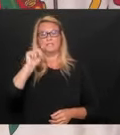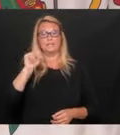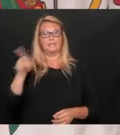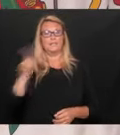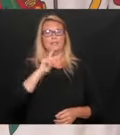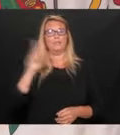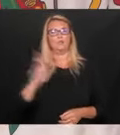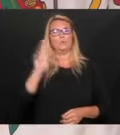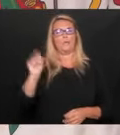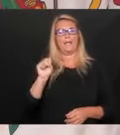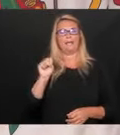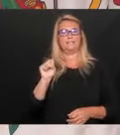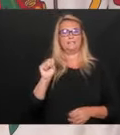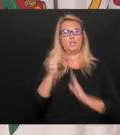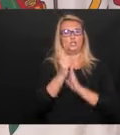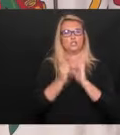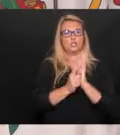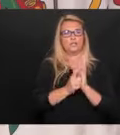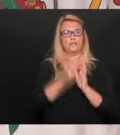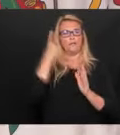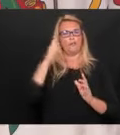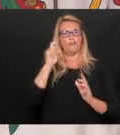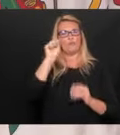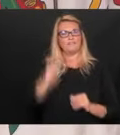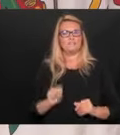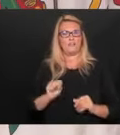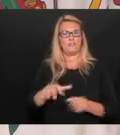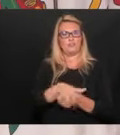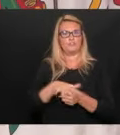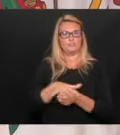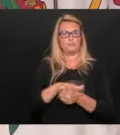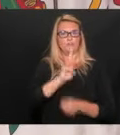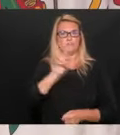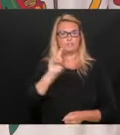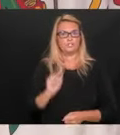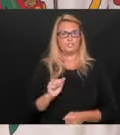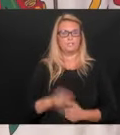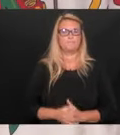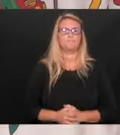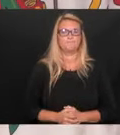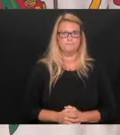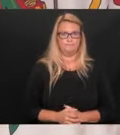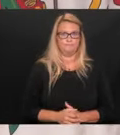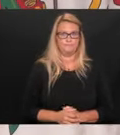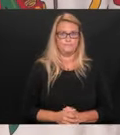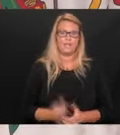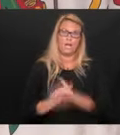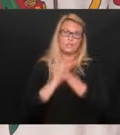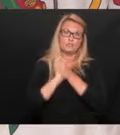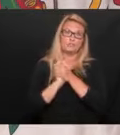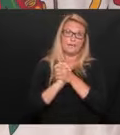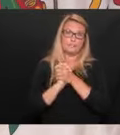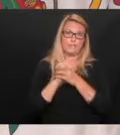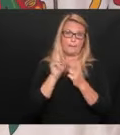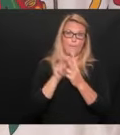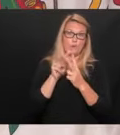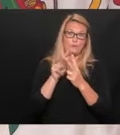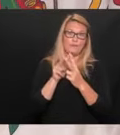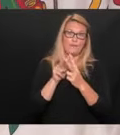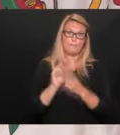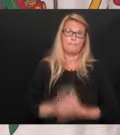for the Southern District of West Virginia. And congratulations, you know, William, and I congratulate, like I said, both